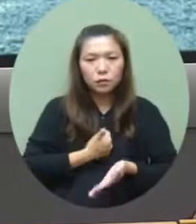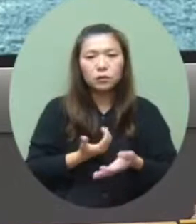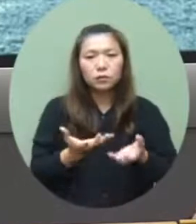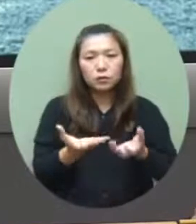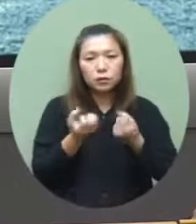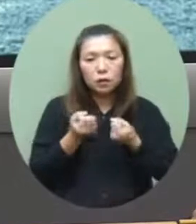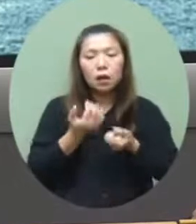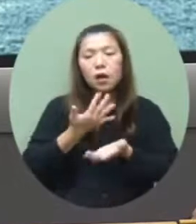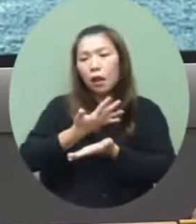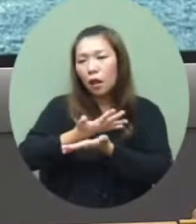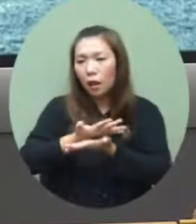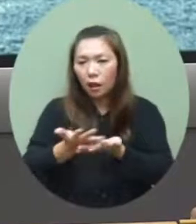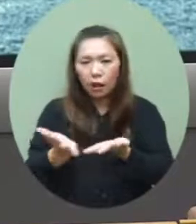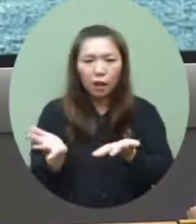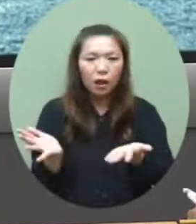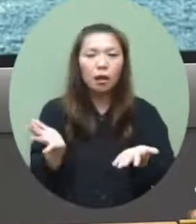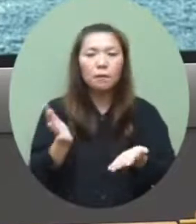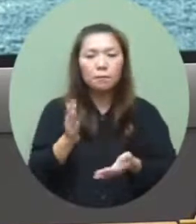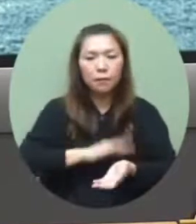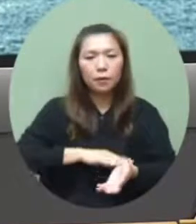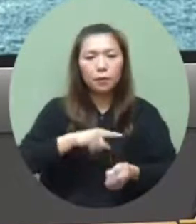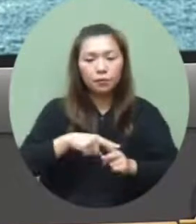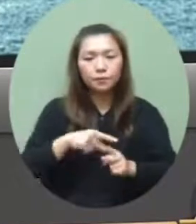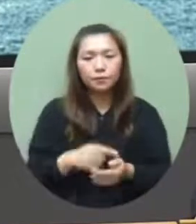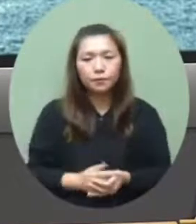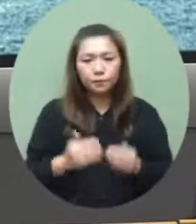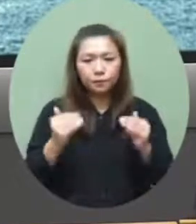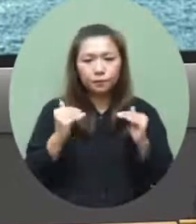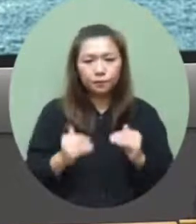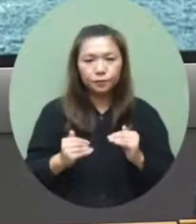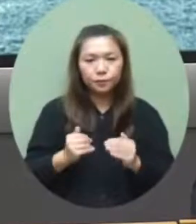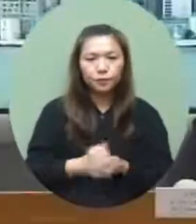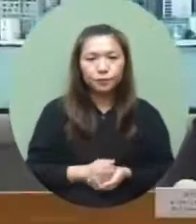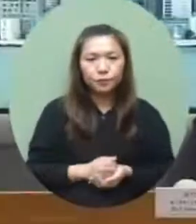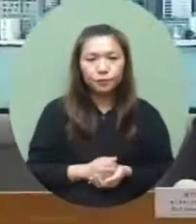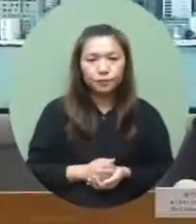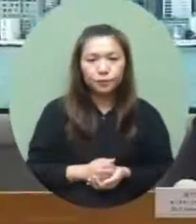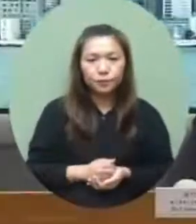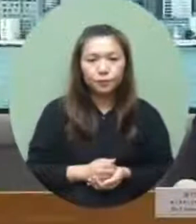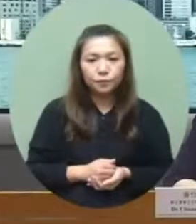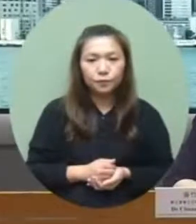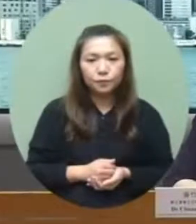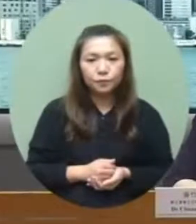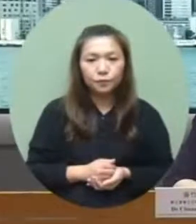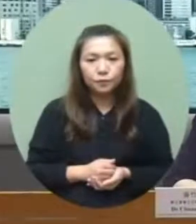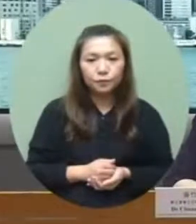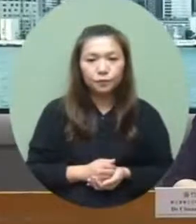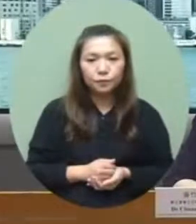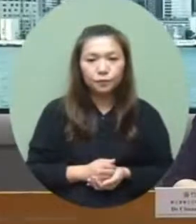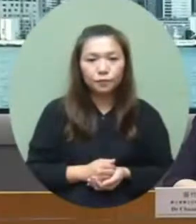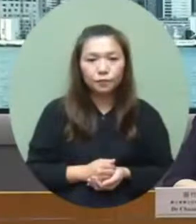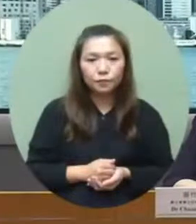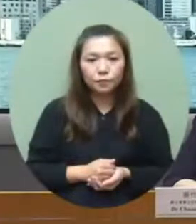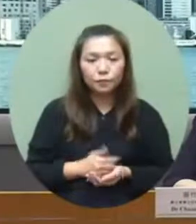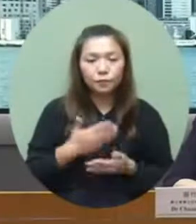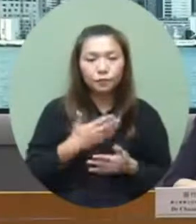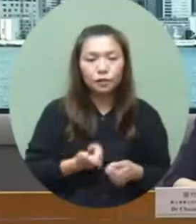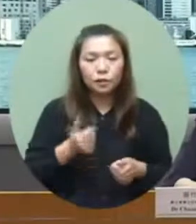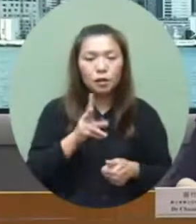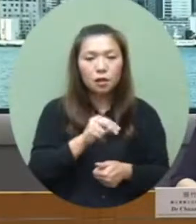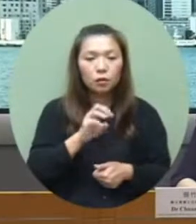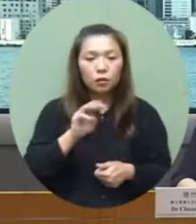the hospital beds for patients of different kinds. The lady at the back,